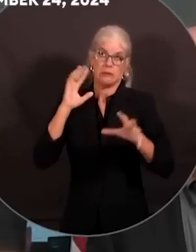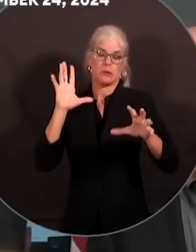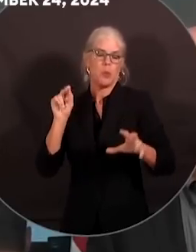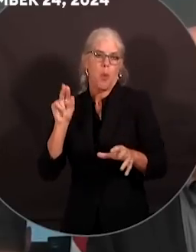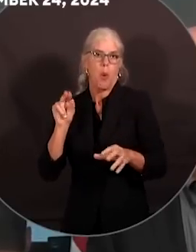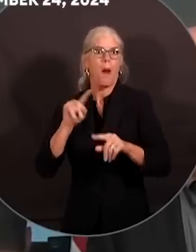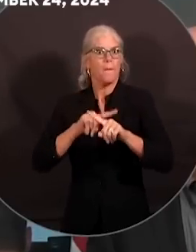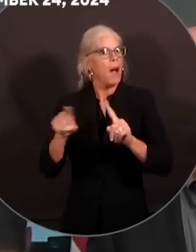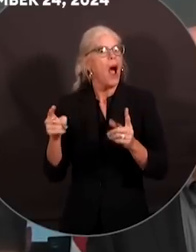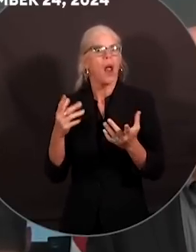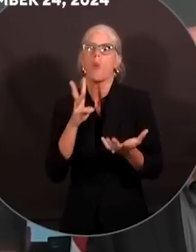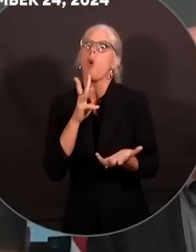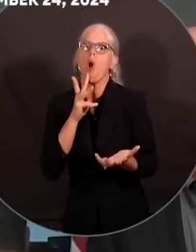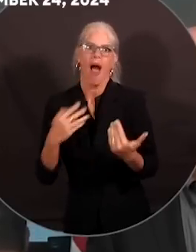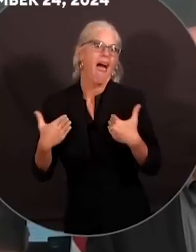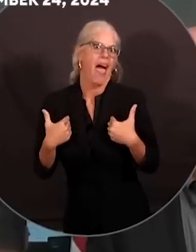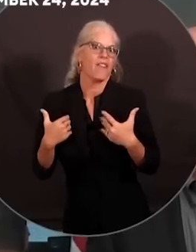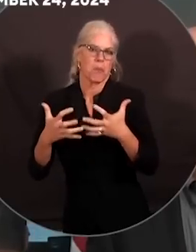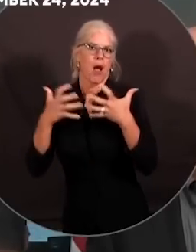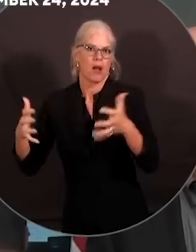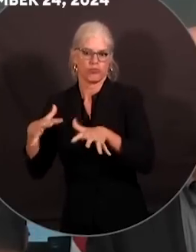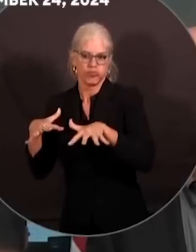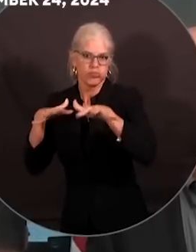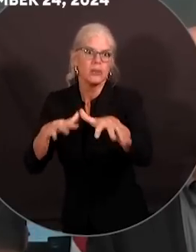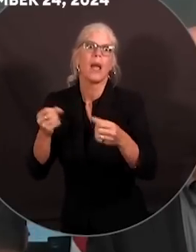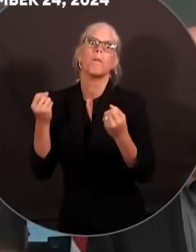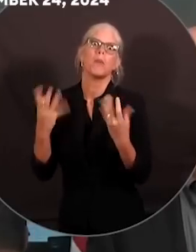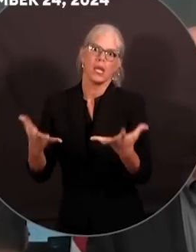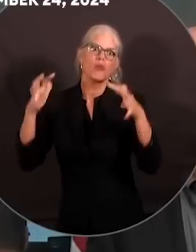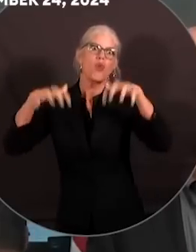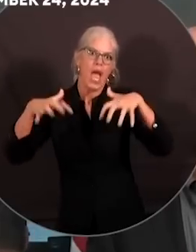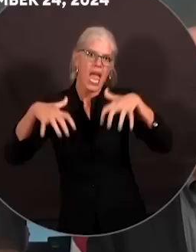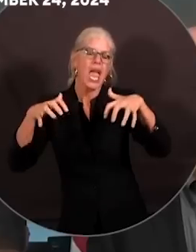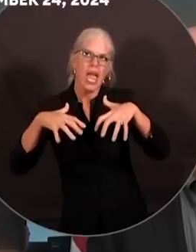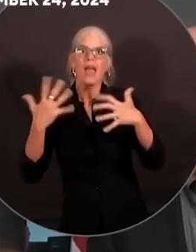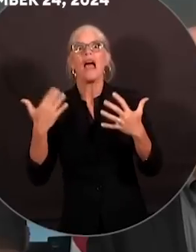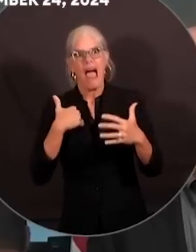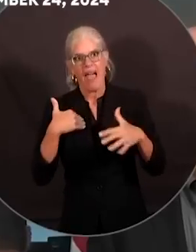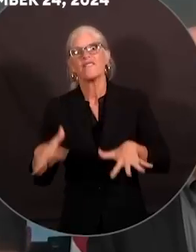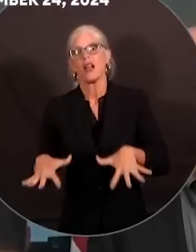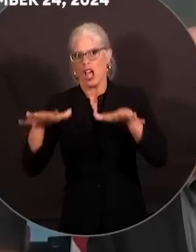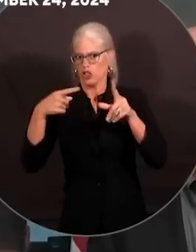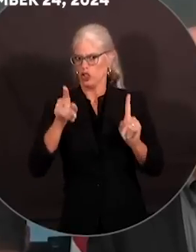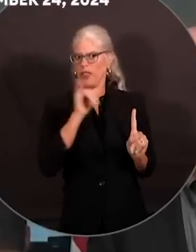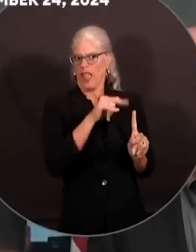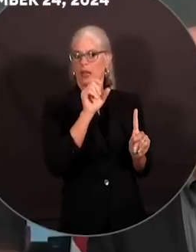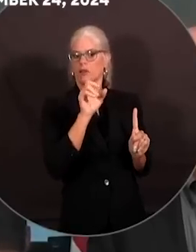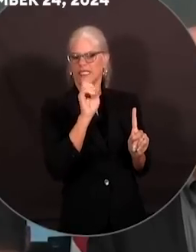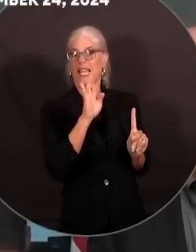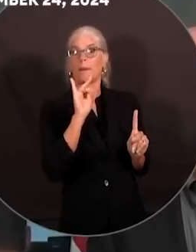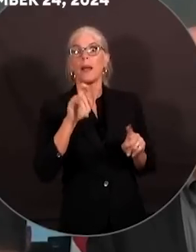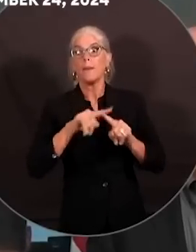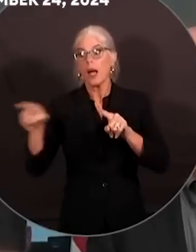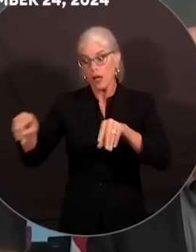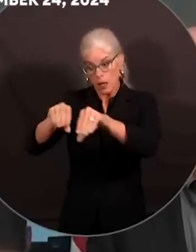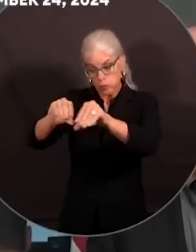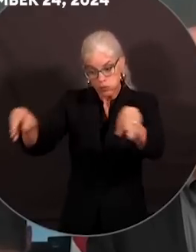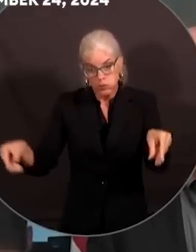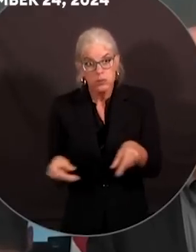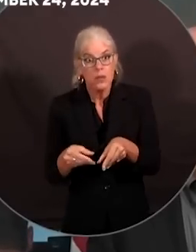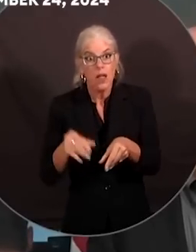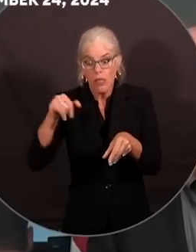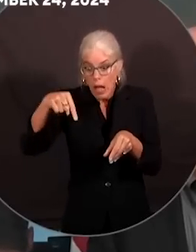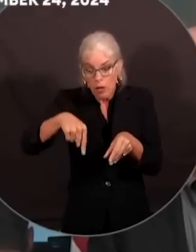water, a lot of rain. You saw a lot of flooding, and there wasn't a single substation that had these flood protection devices around